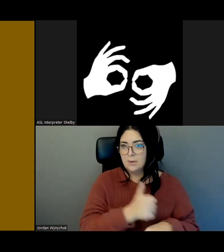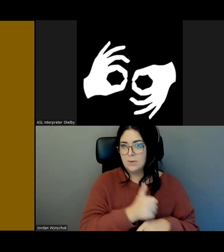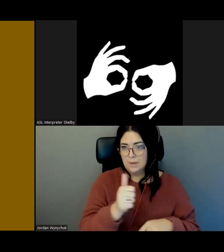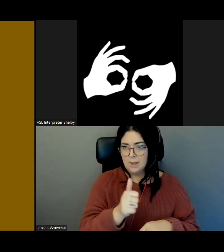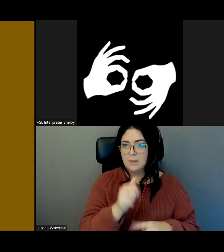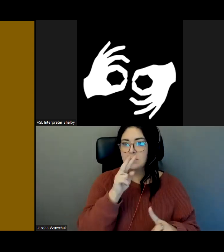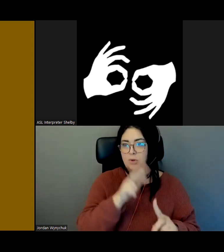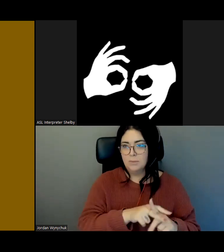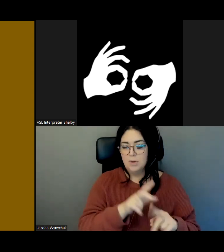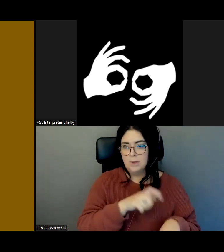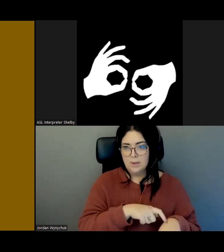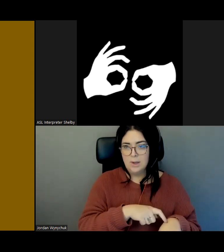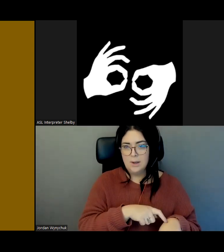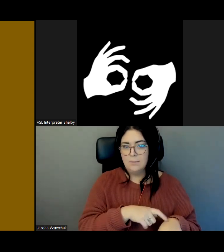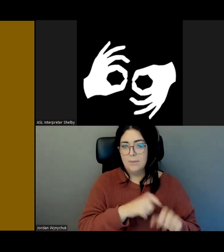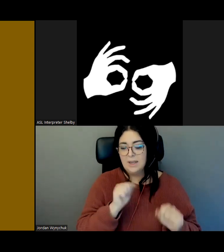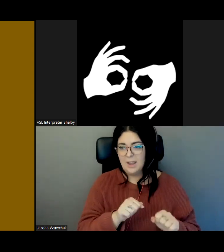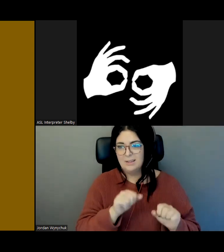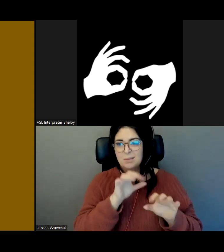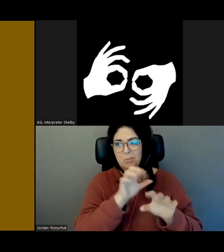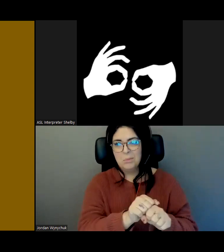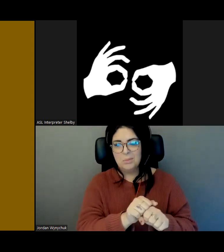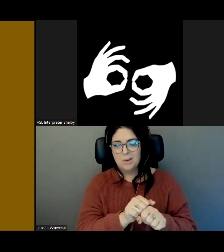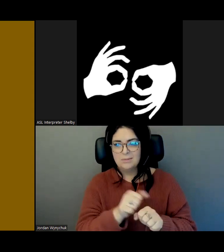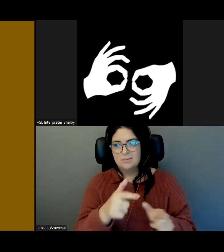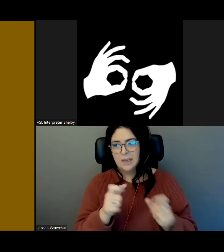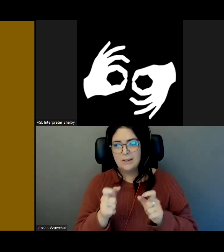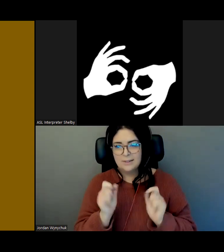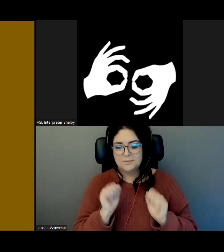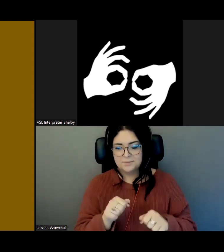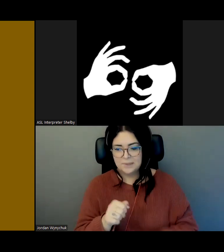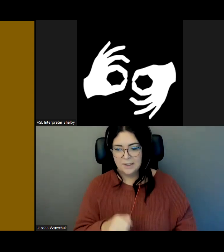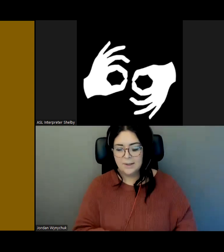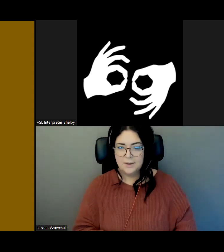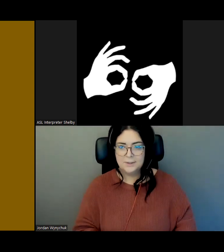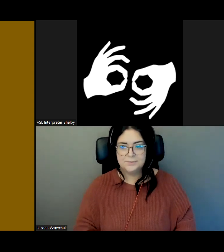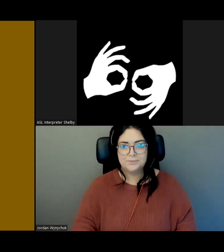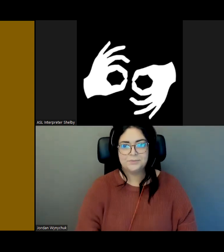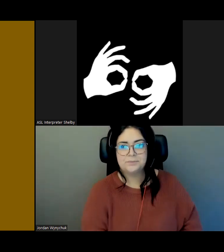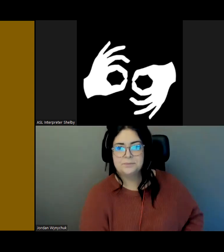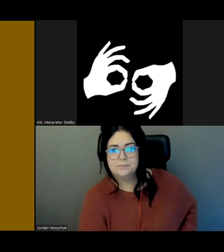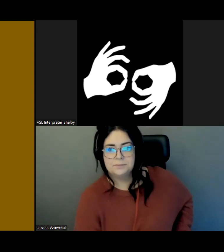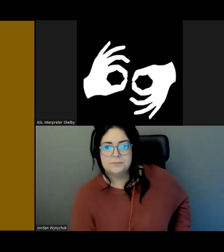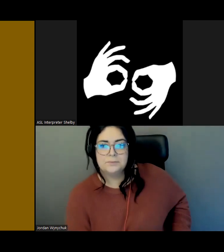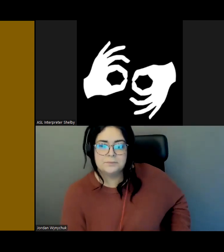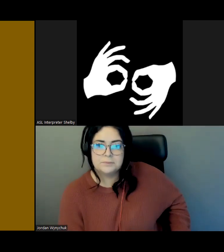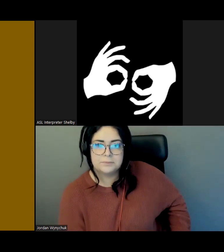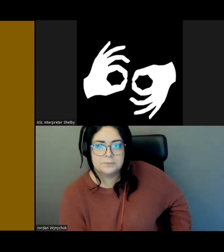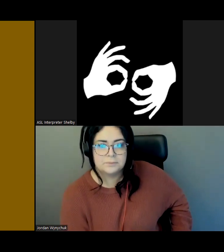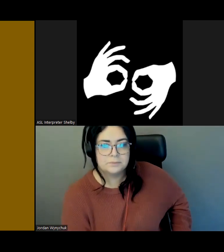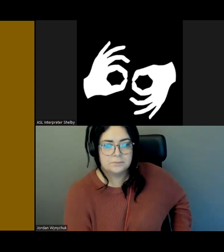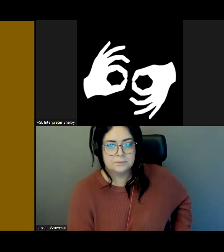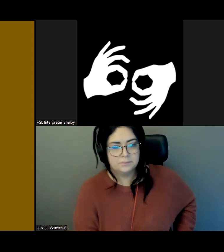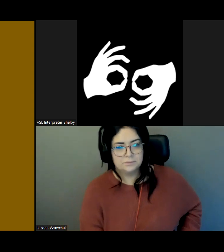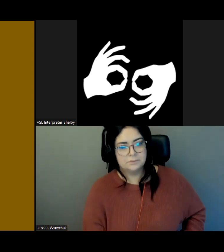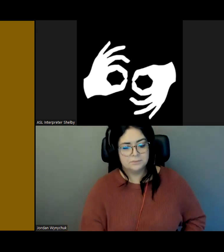Sorry. They pick up really fast. They fill up really fast. So that's the best time to book. And it's important